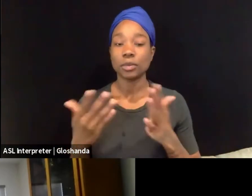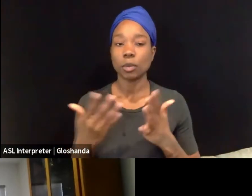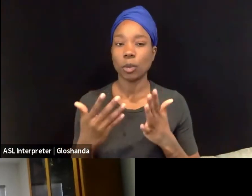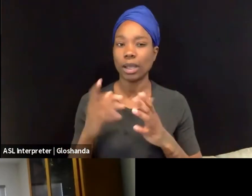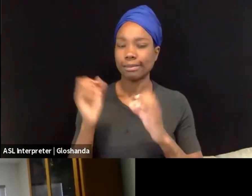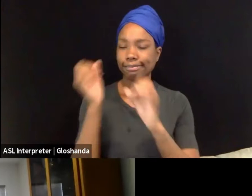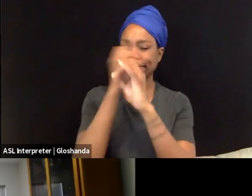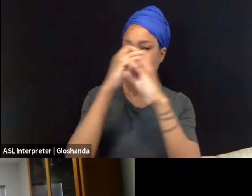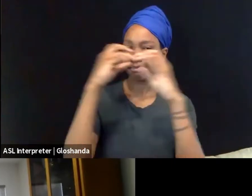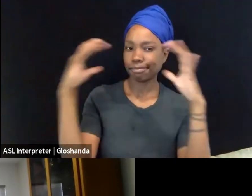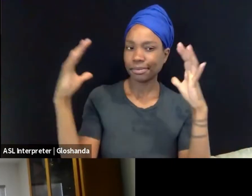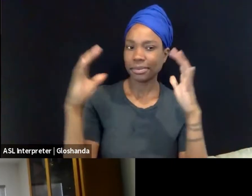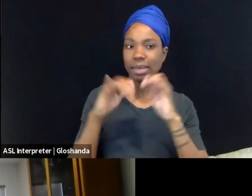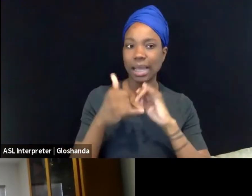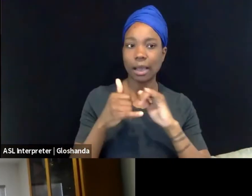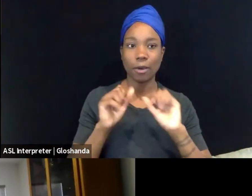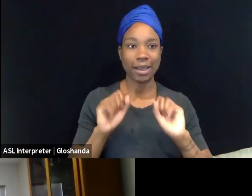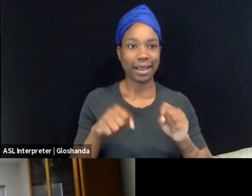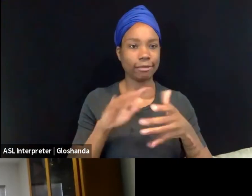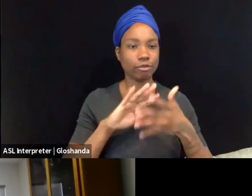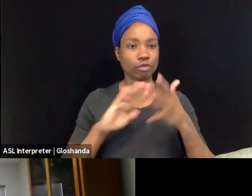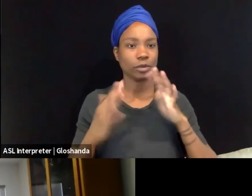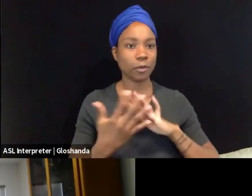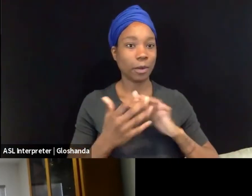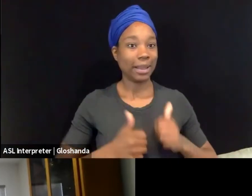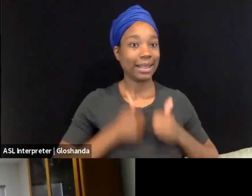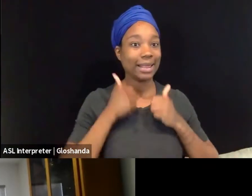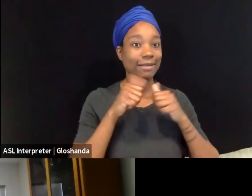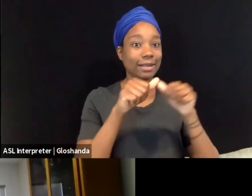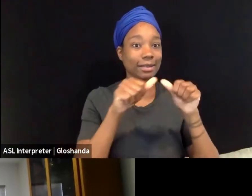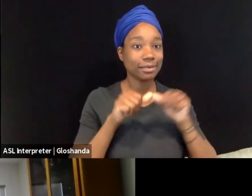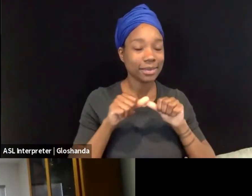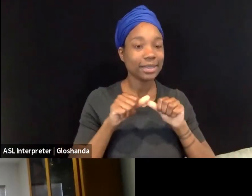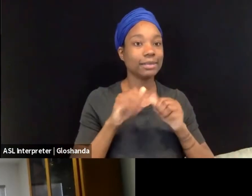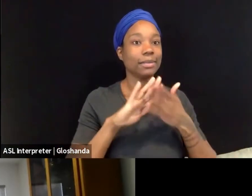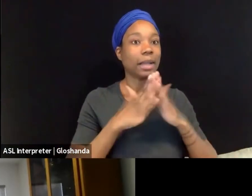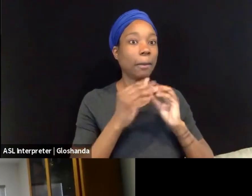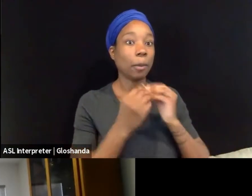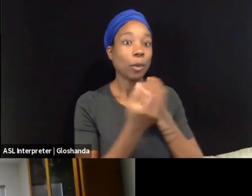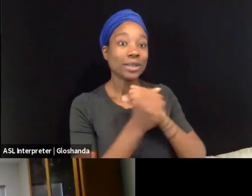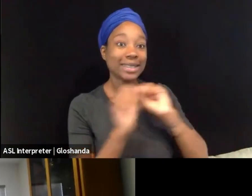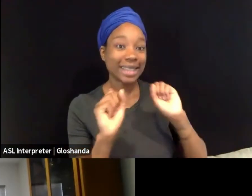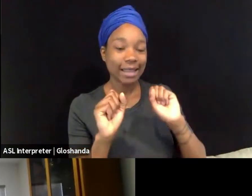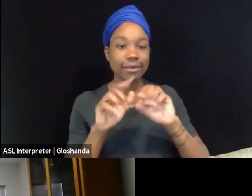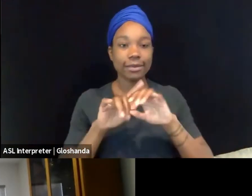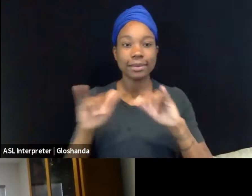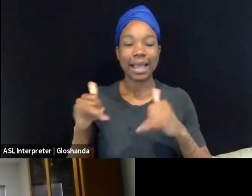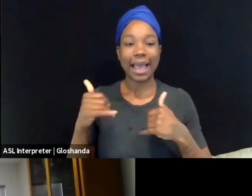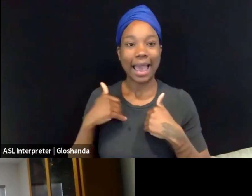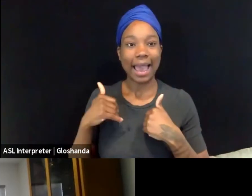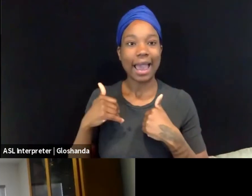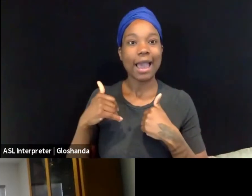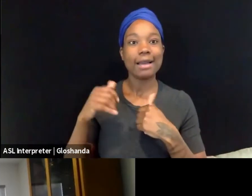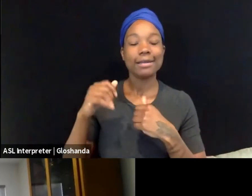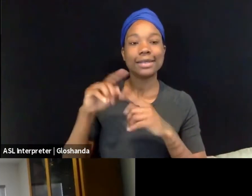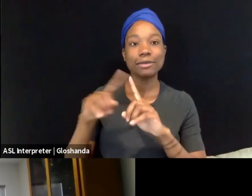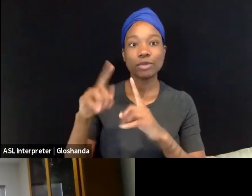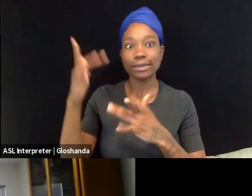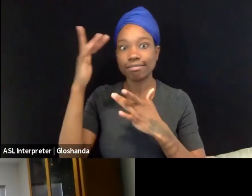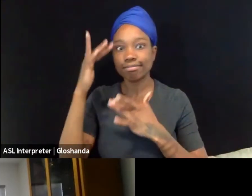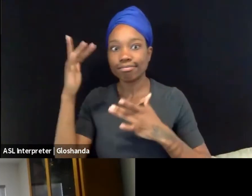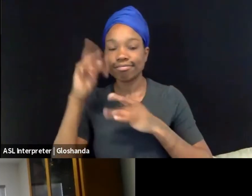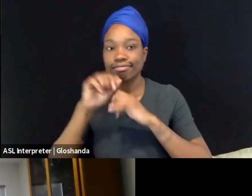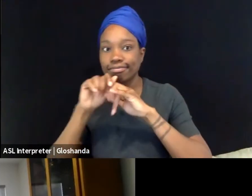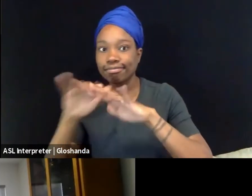spaces safer, but also have infection control practices in place. So we have to have these